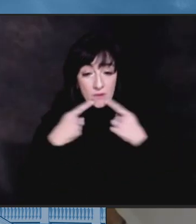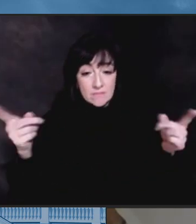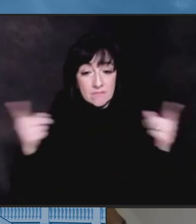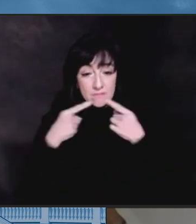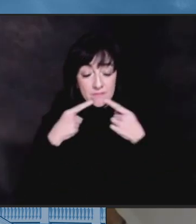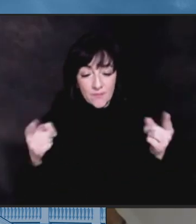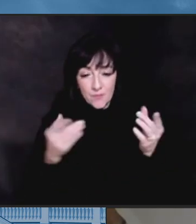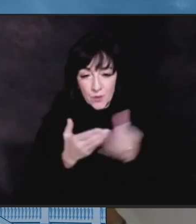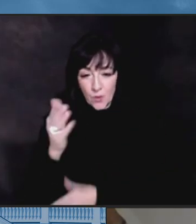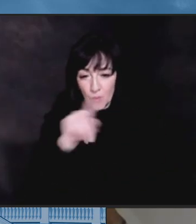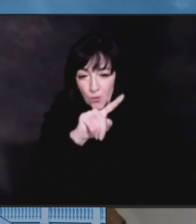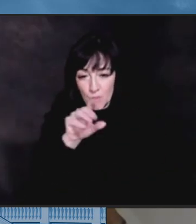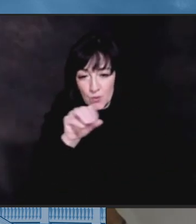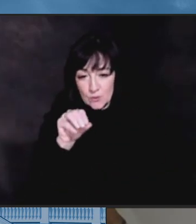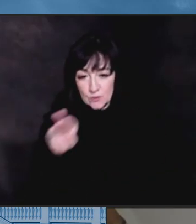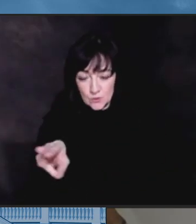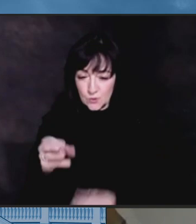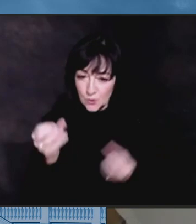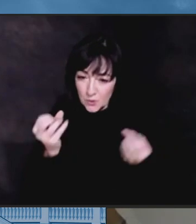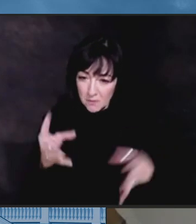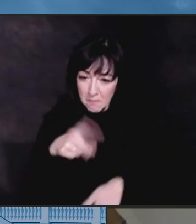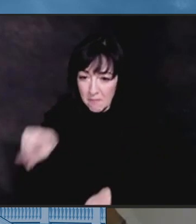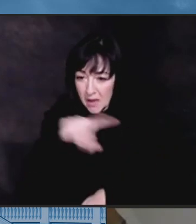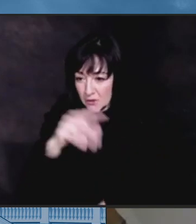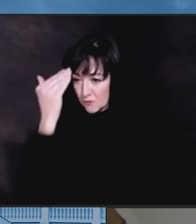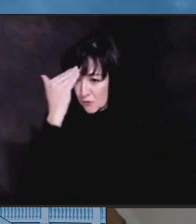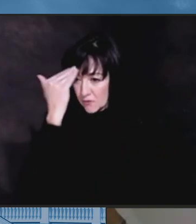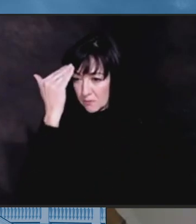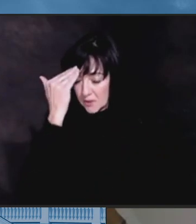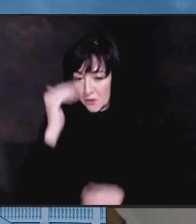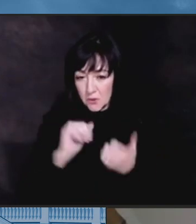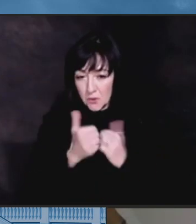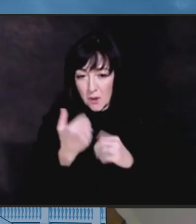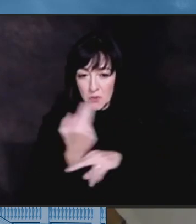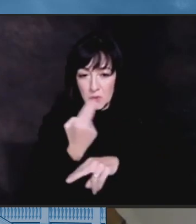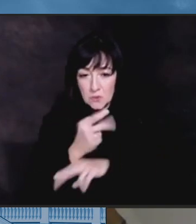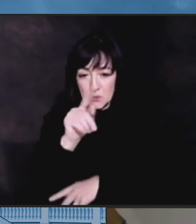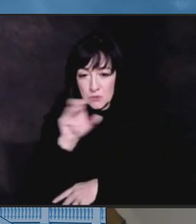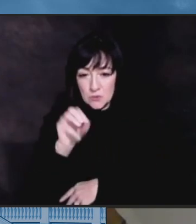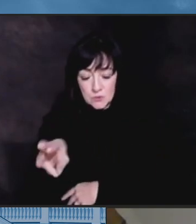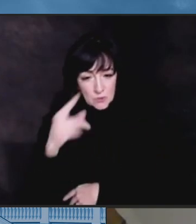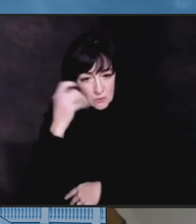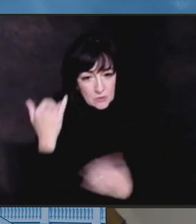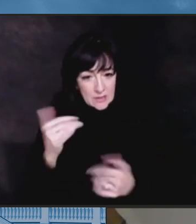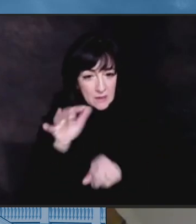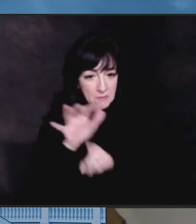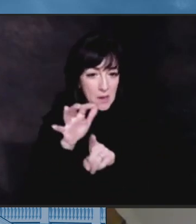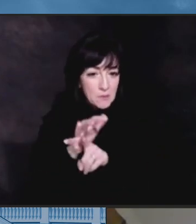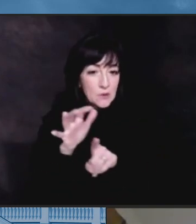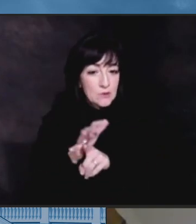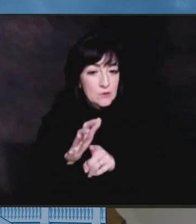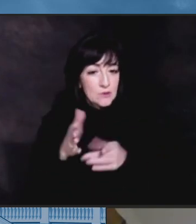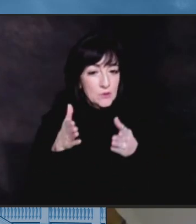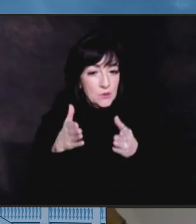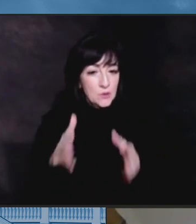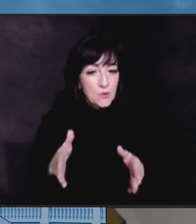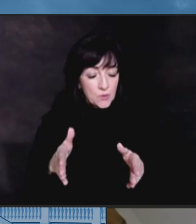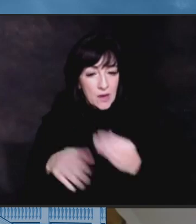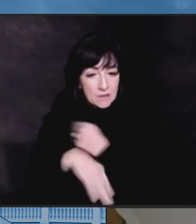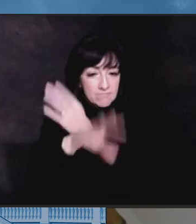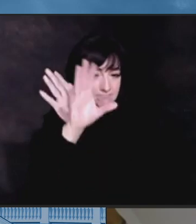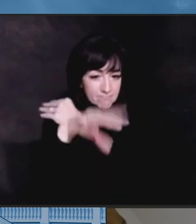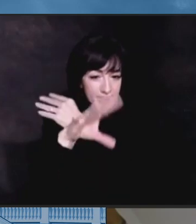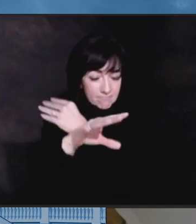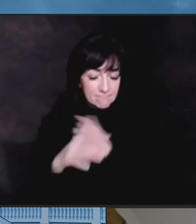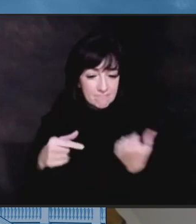this COVID-19 time where we communicate with one another through a Zoom sessions like